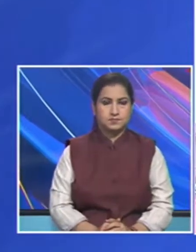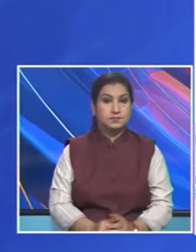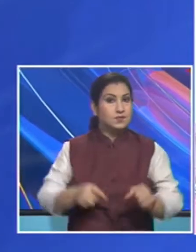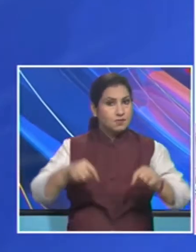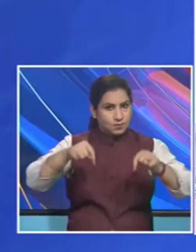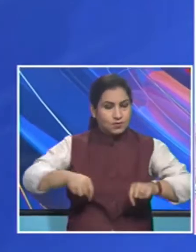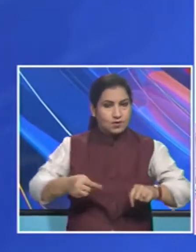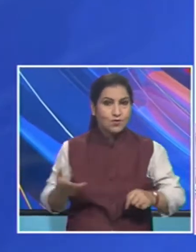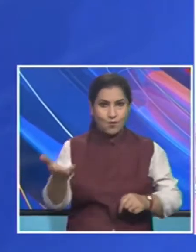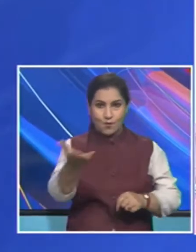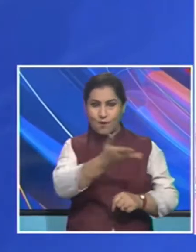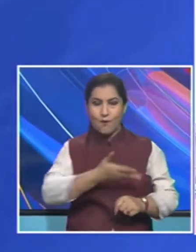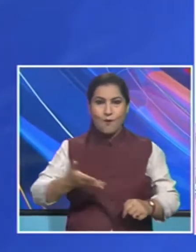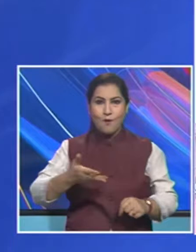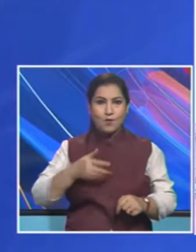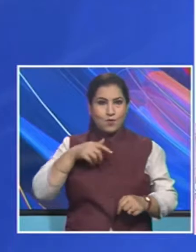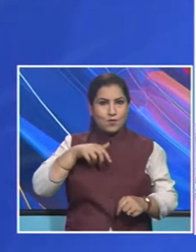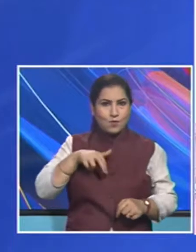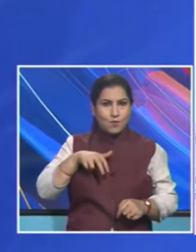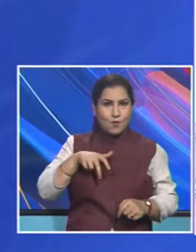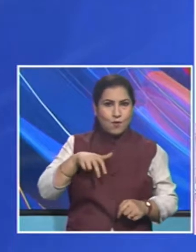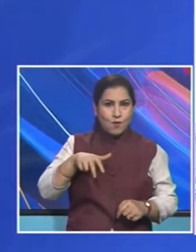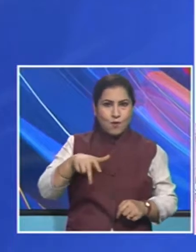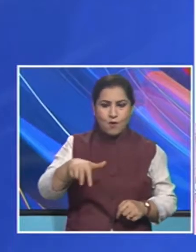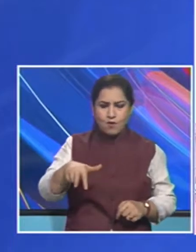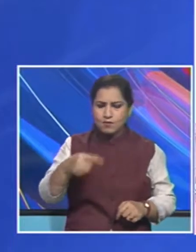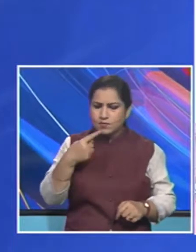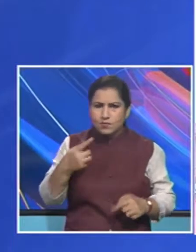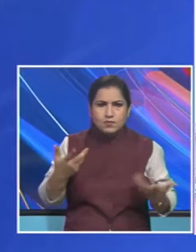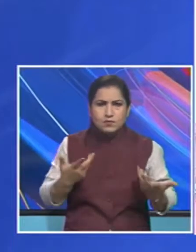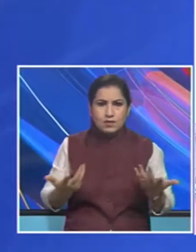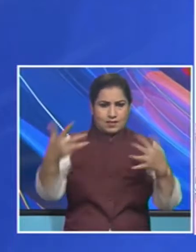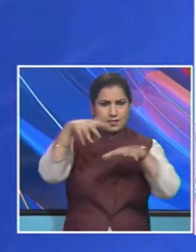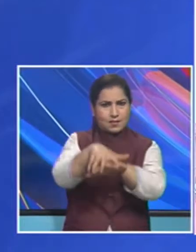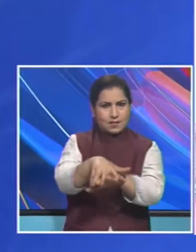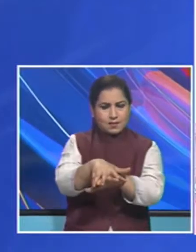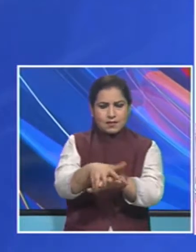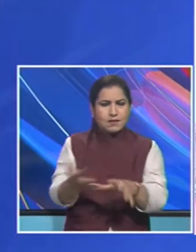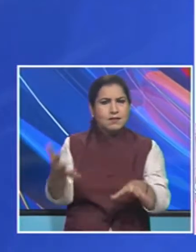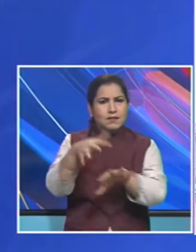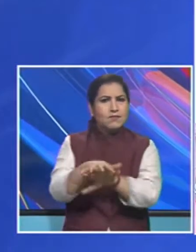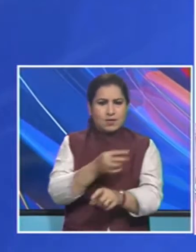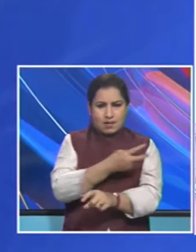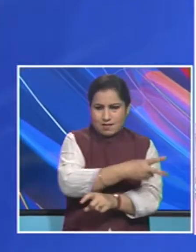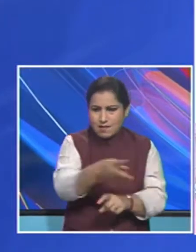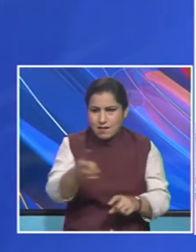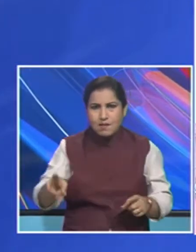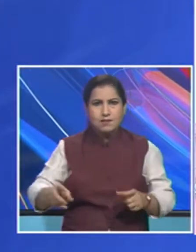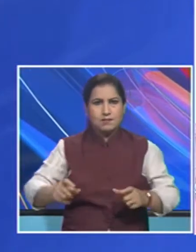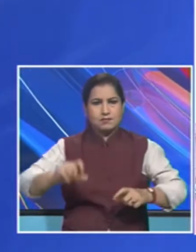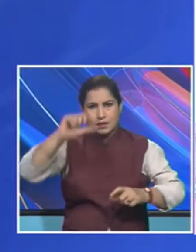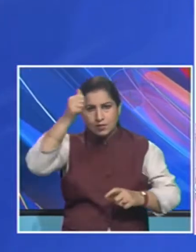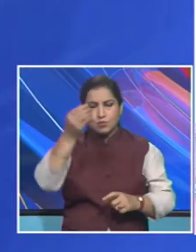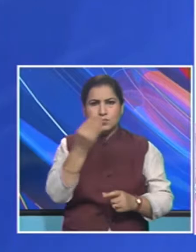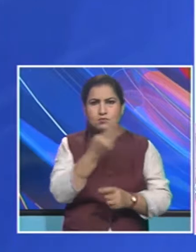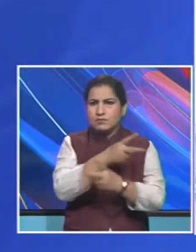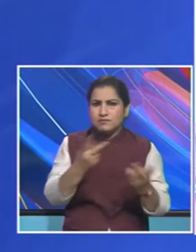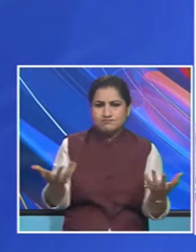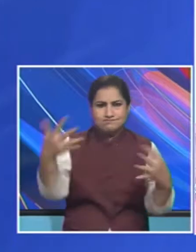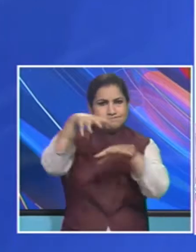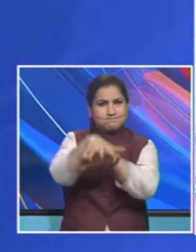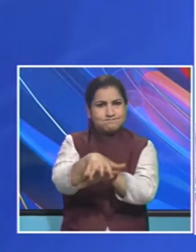Today we walk the talk of inclusion, diversity, and possibilities.